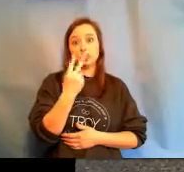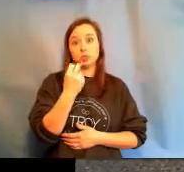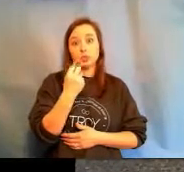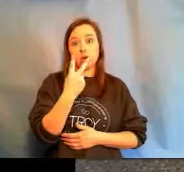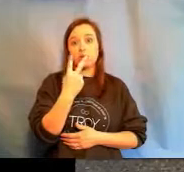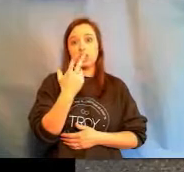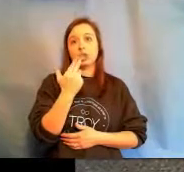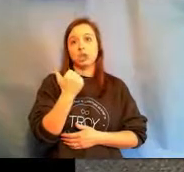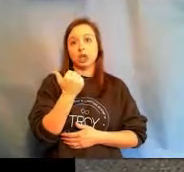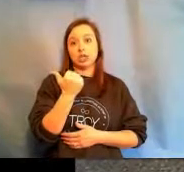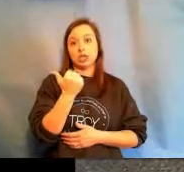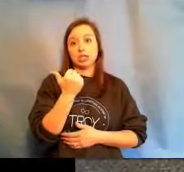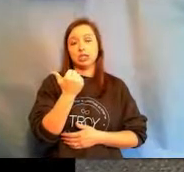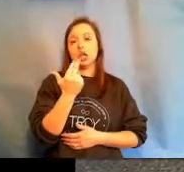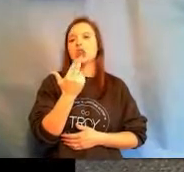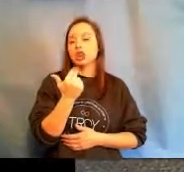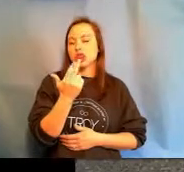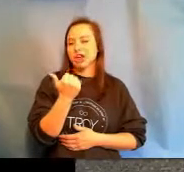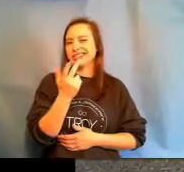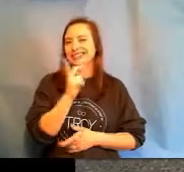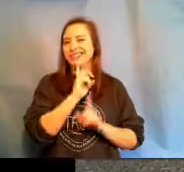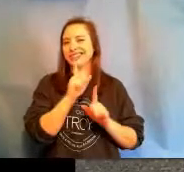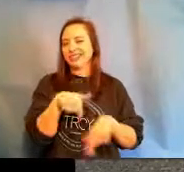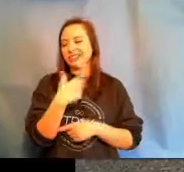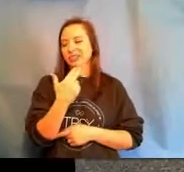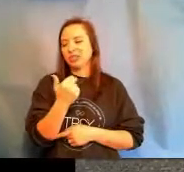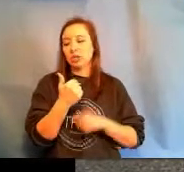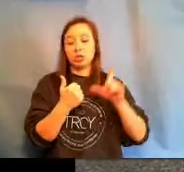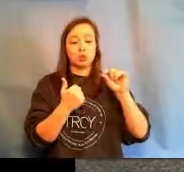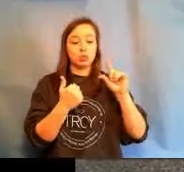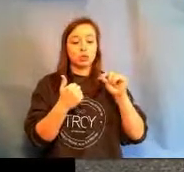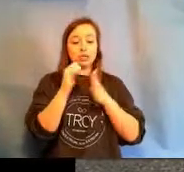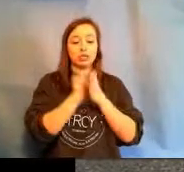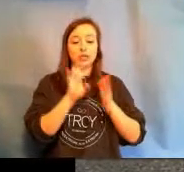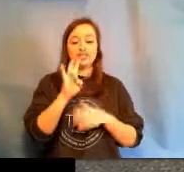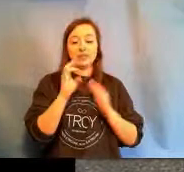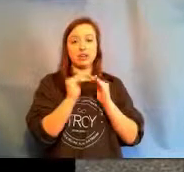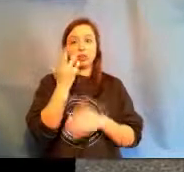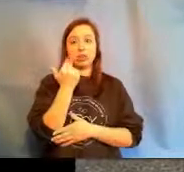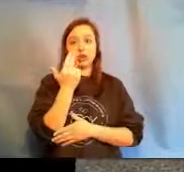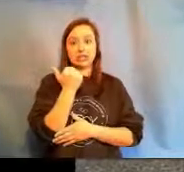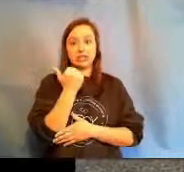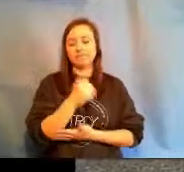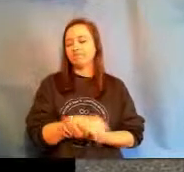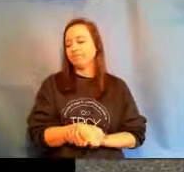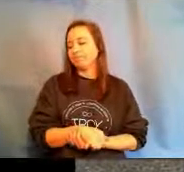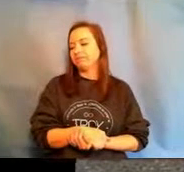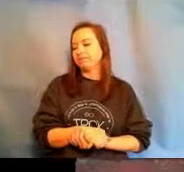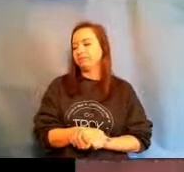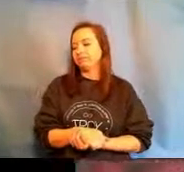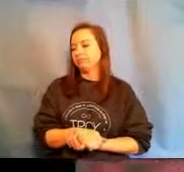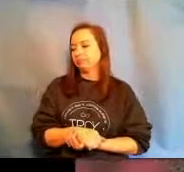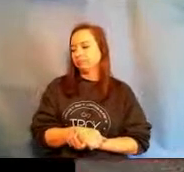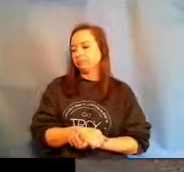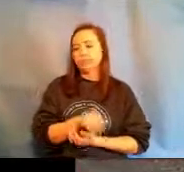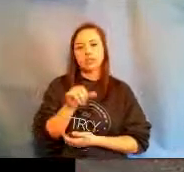11, 12, 13. So 20 minus 7 equals 13. All right, we're going to do